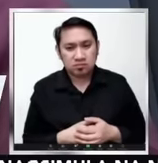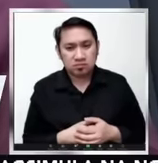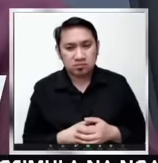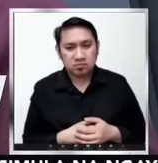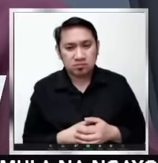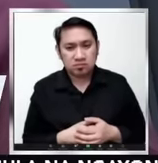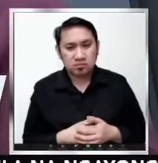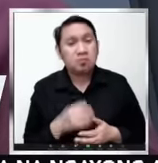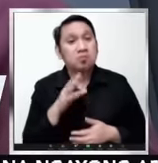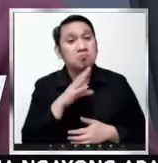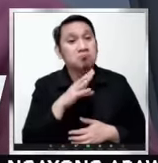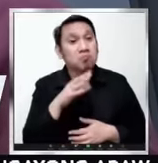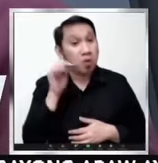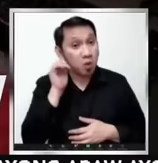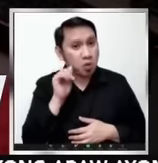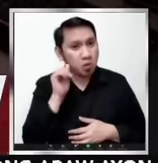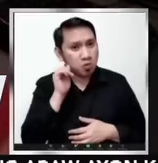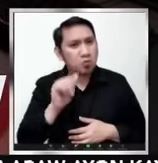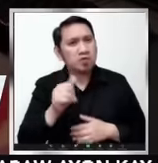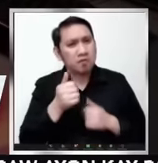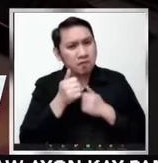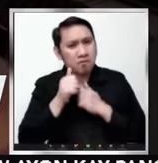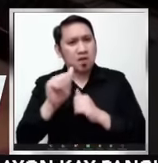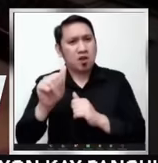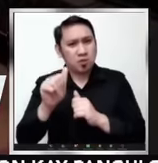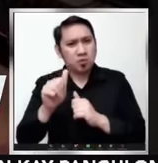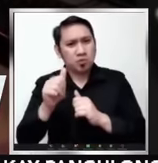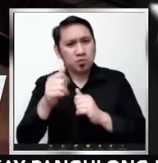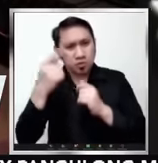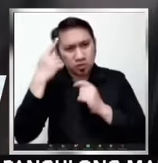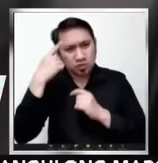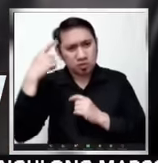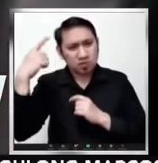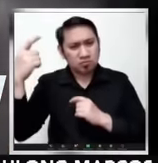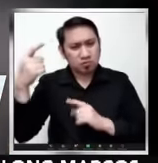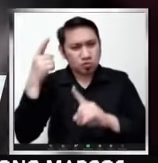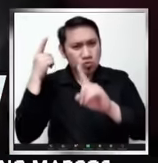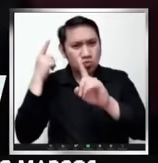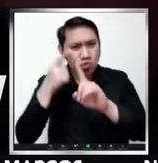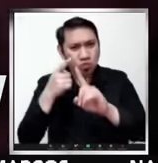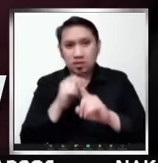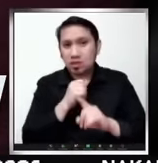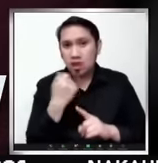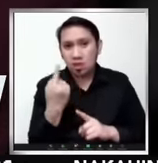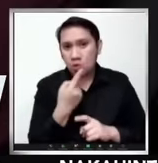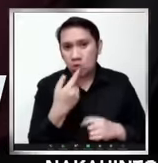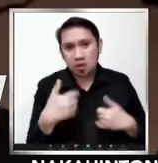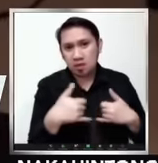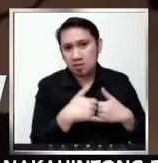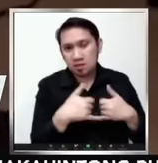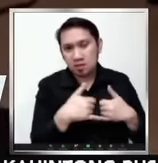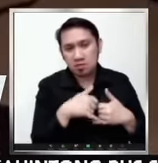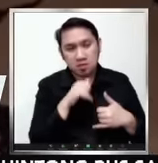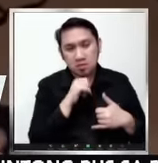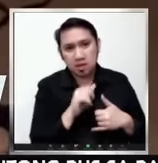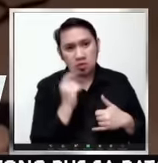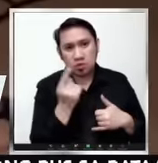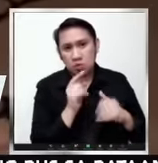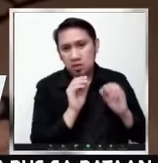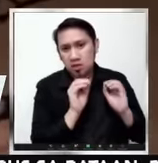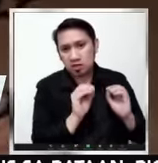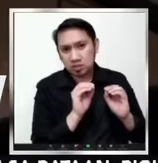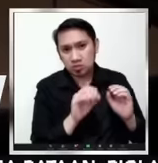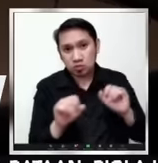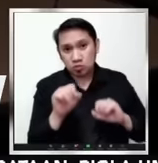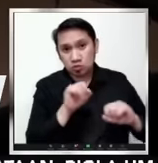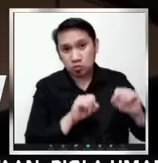Lagi mong habulin ng pangarap. Pero higit pa sa paglalaro ang itinuturo sa unang BS Esports course sa